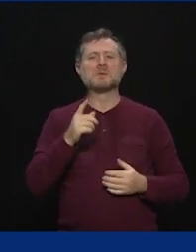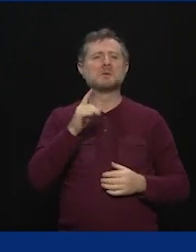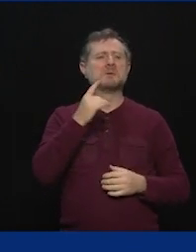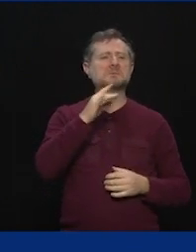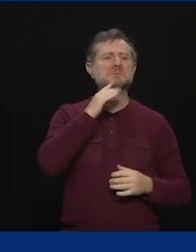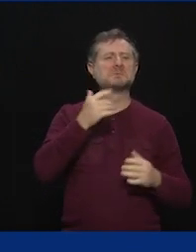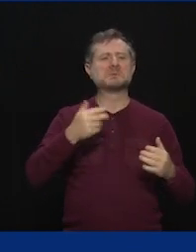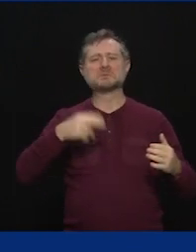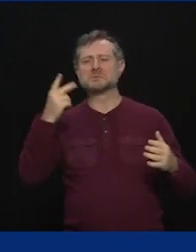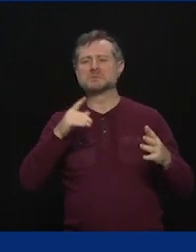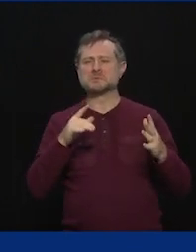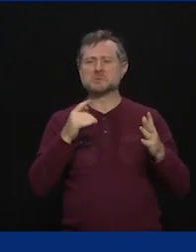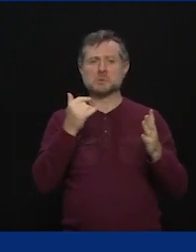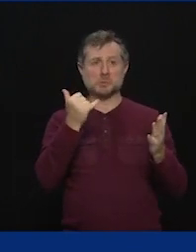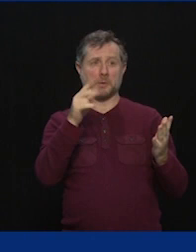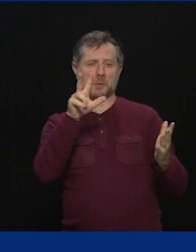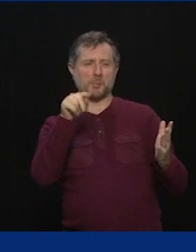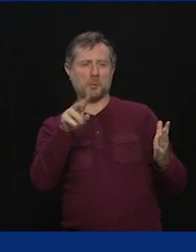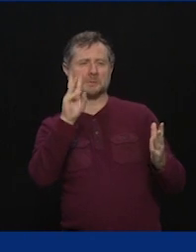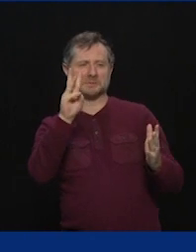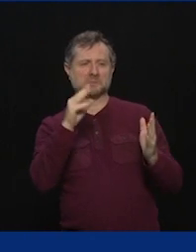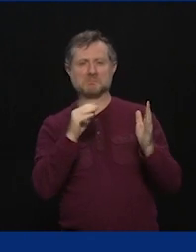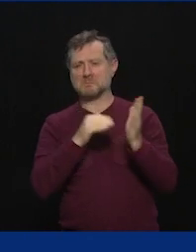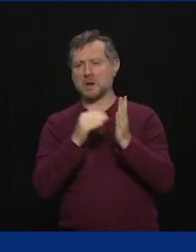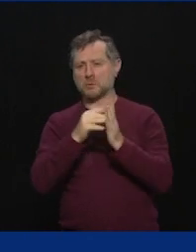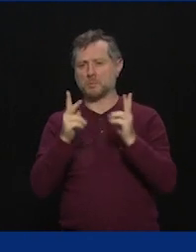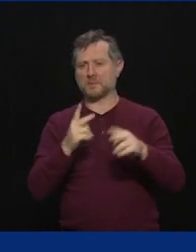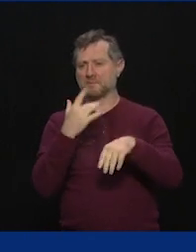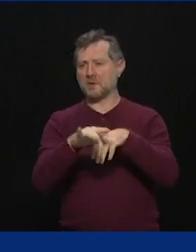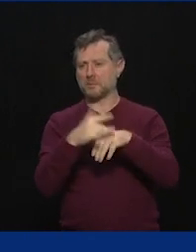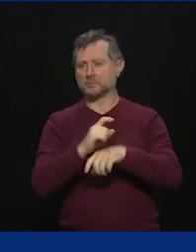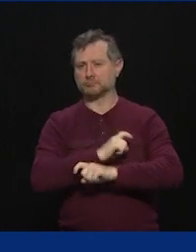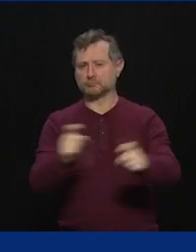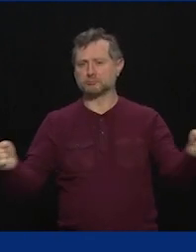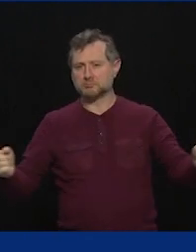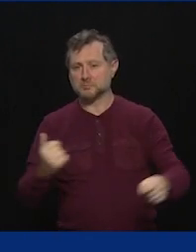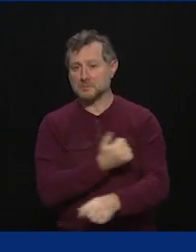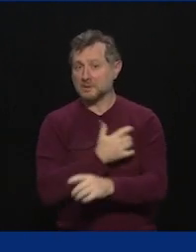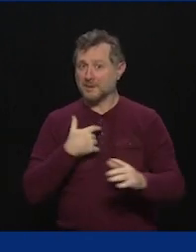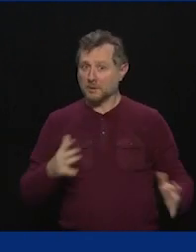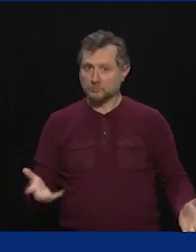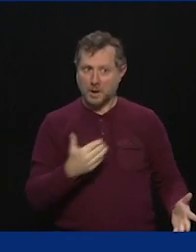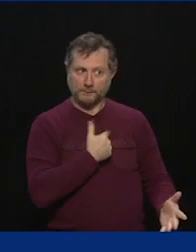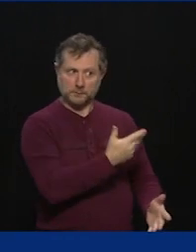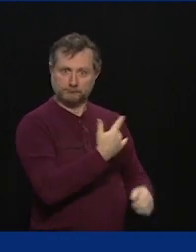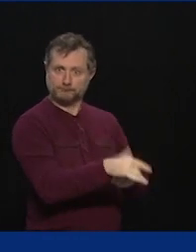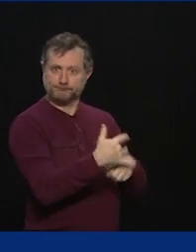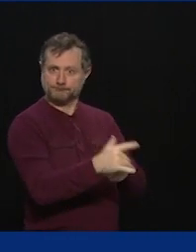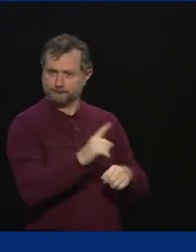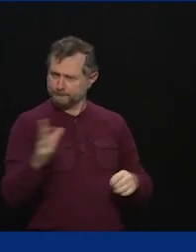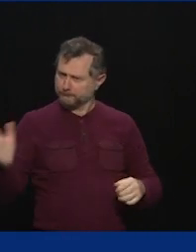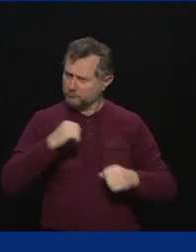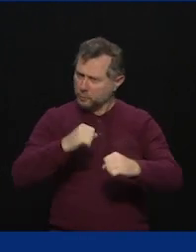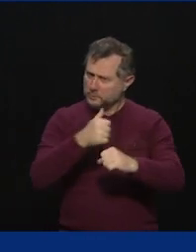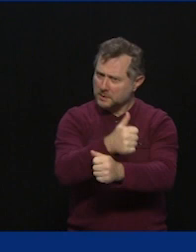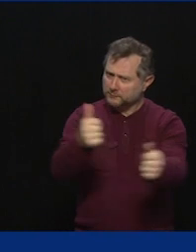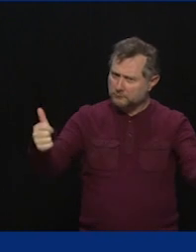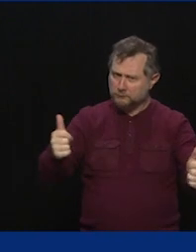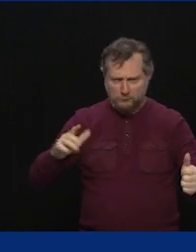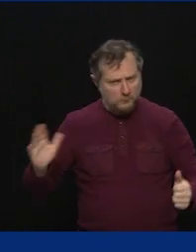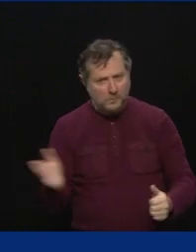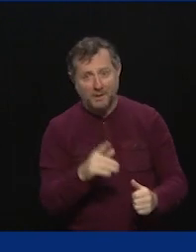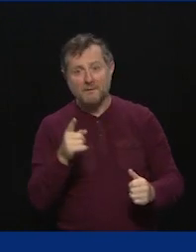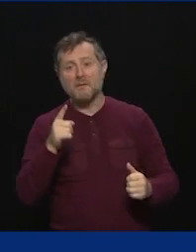Let's get those in people's arms to protect you from this, the unknown for this fall. And here's the